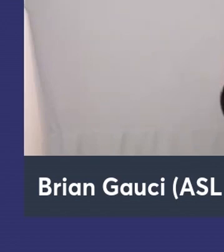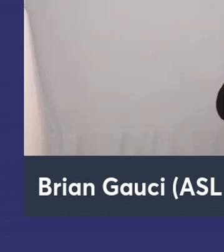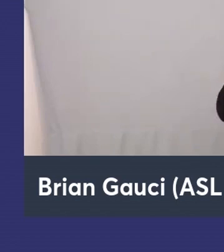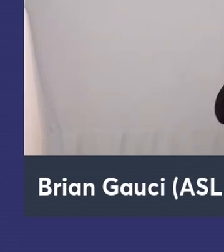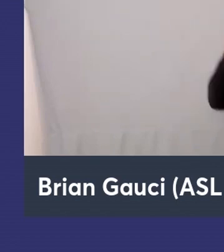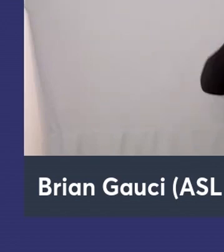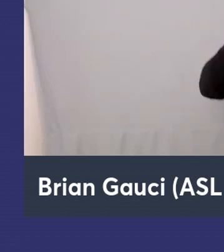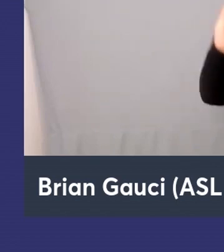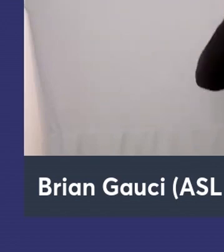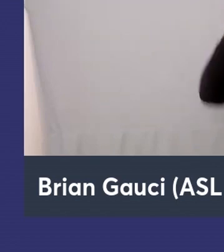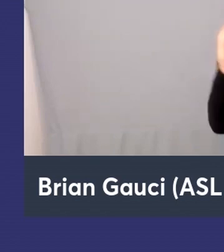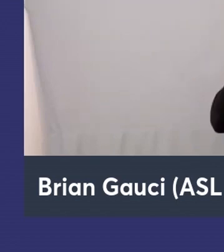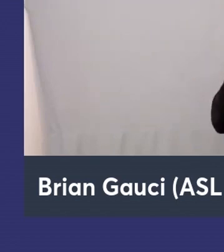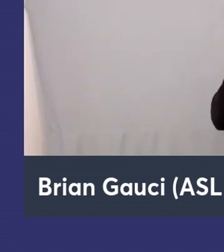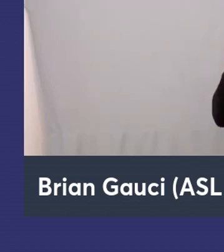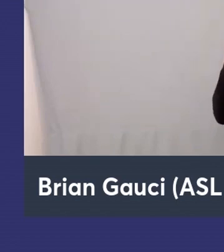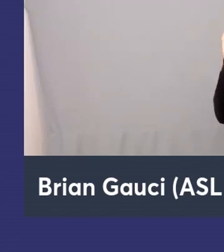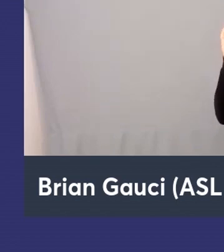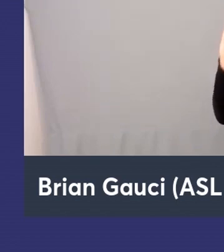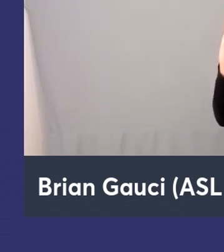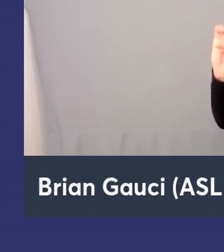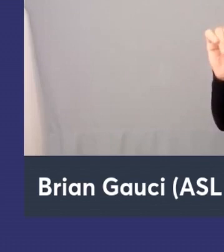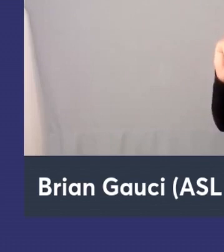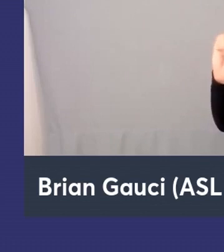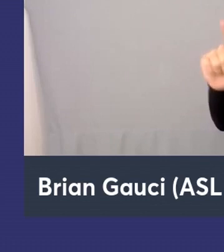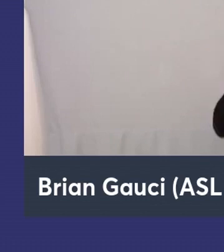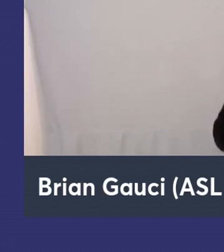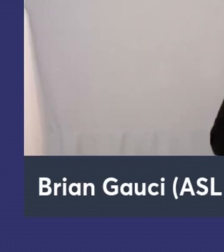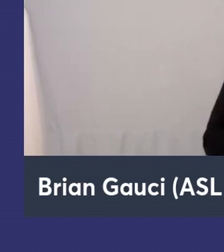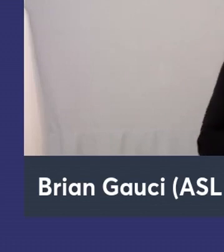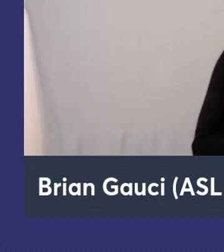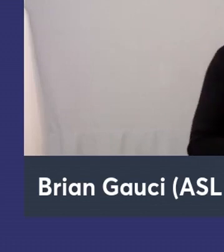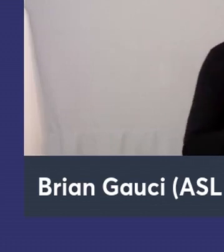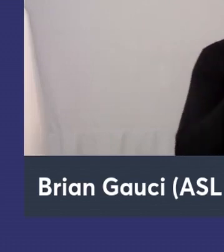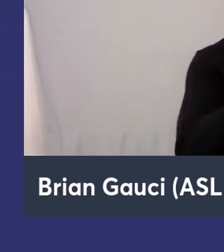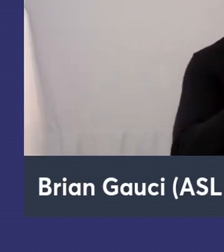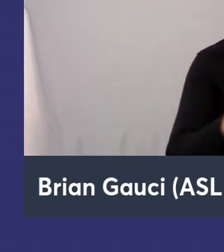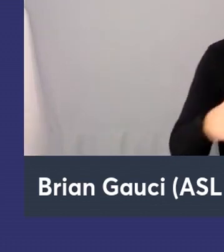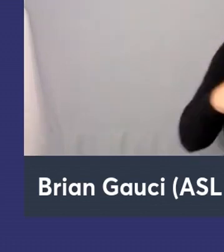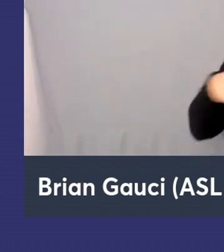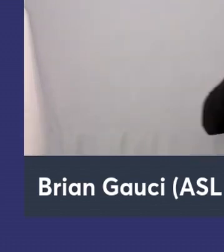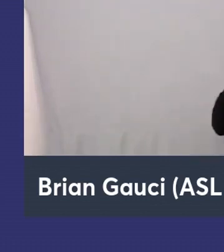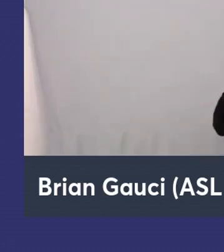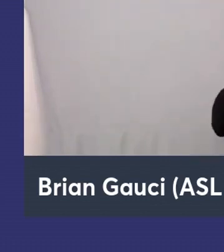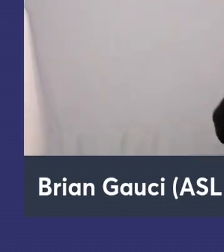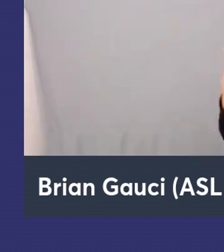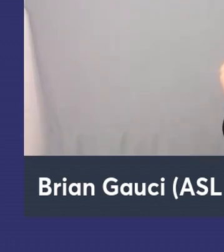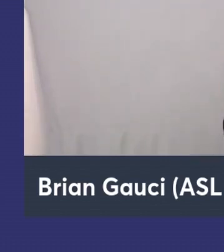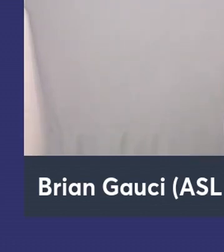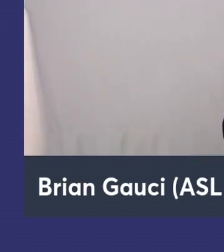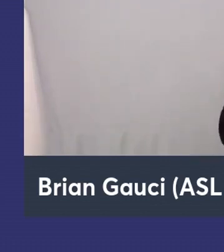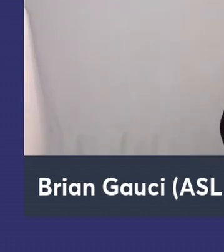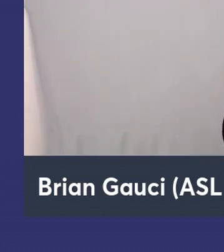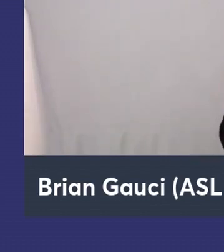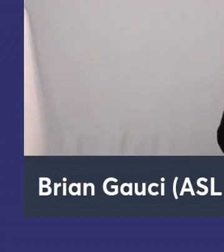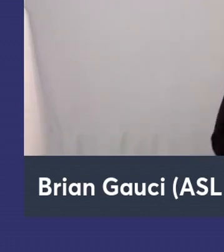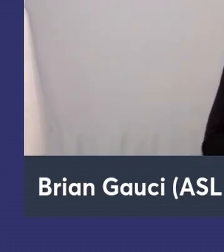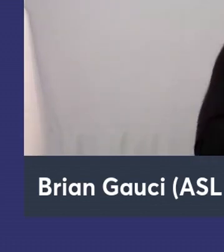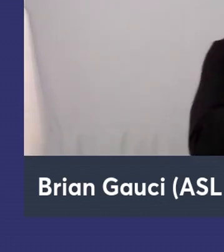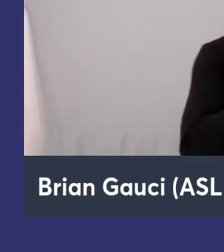I realize how much further I have to go. I know. It's the Dunning-Kruger effect, right? Have you ever heard of that before, Steve? Yes, I have.